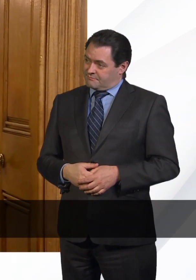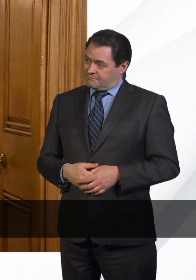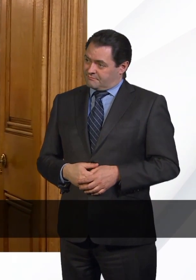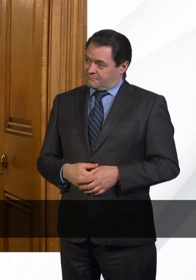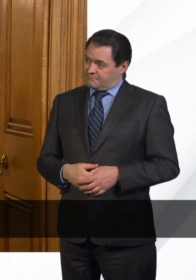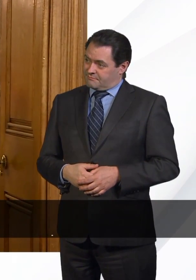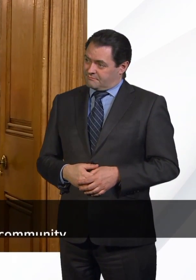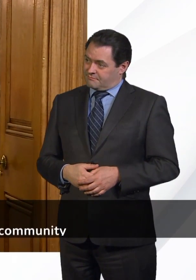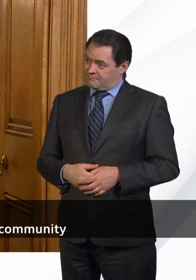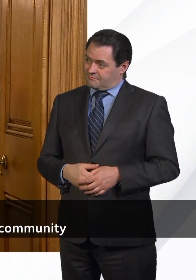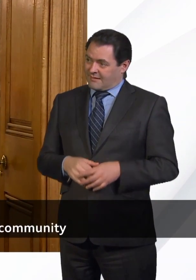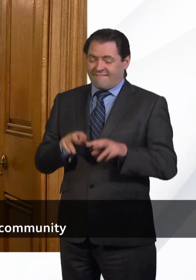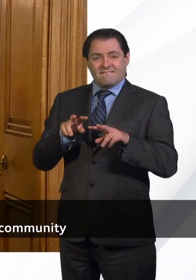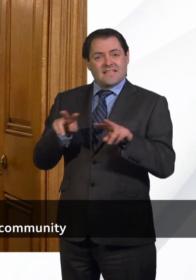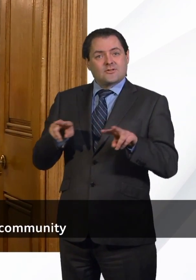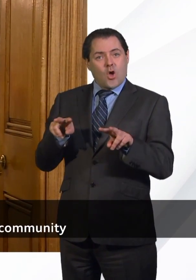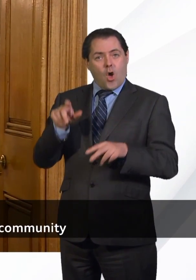from Sack Lane from London.